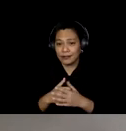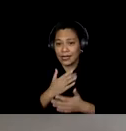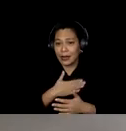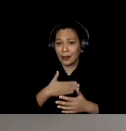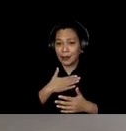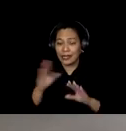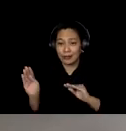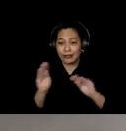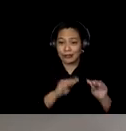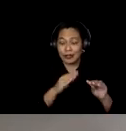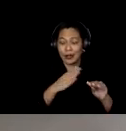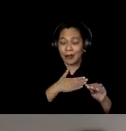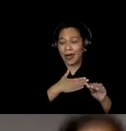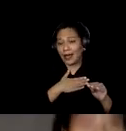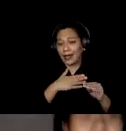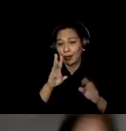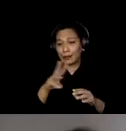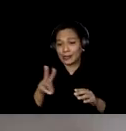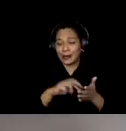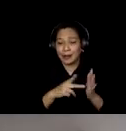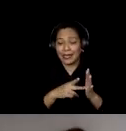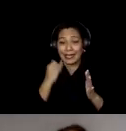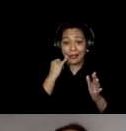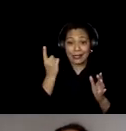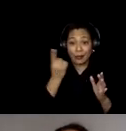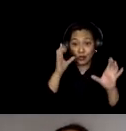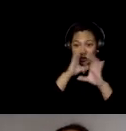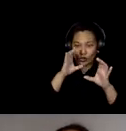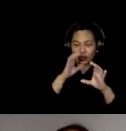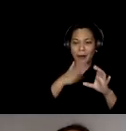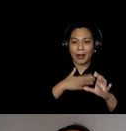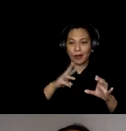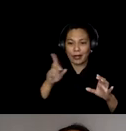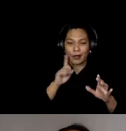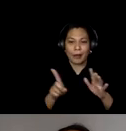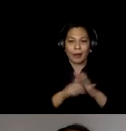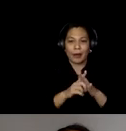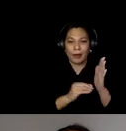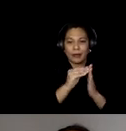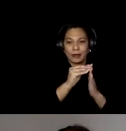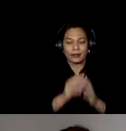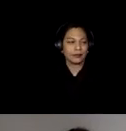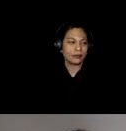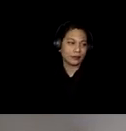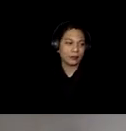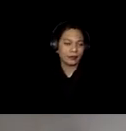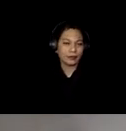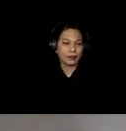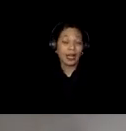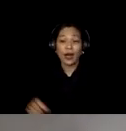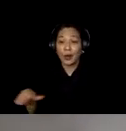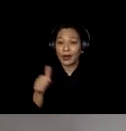my website so that I can show up in search engine results faster. The next thing you'll want to look at. Well, Althea, just before you move on, there's another